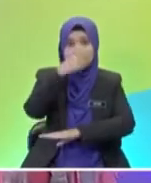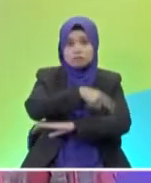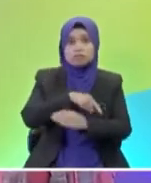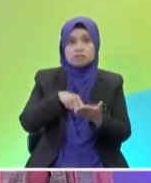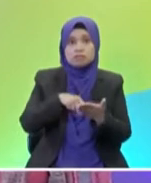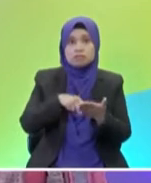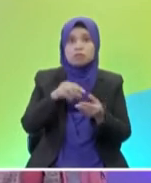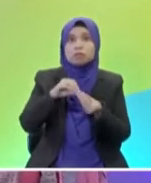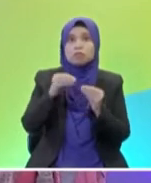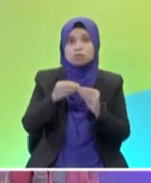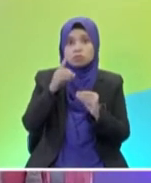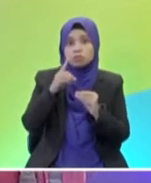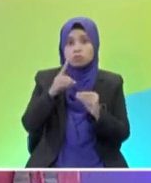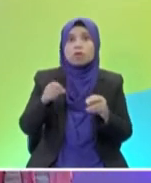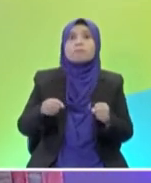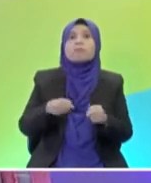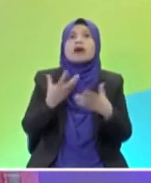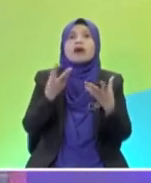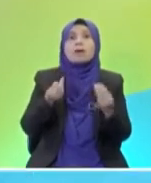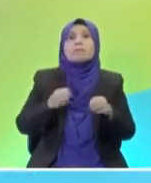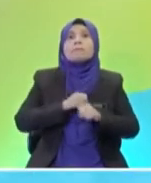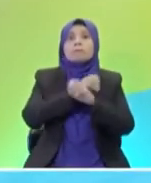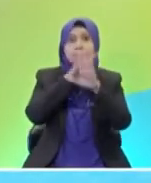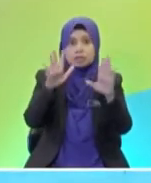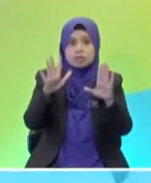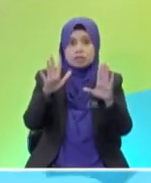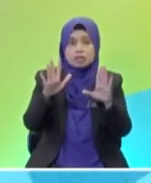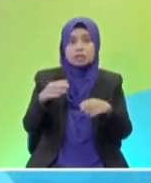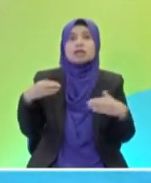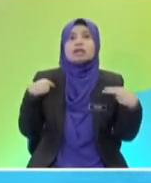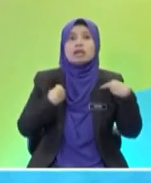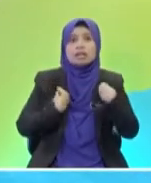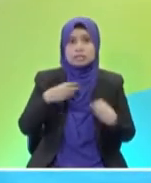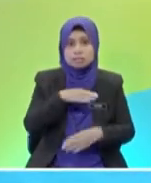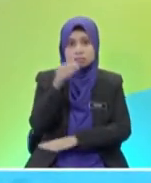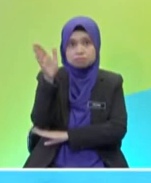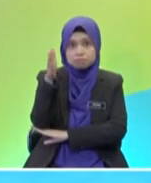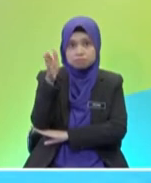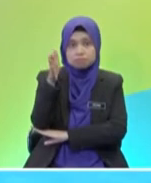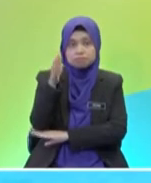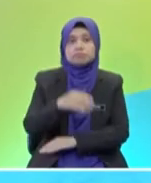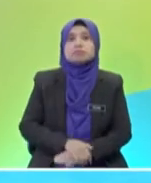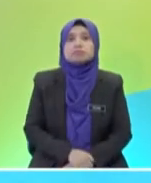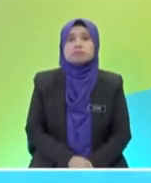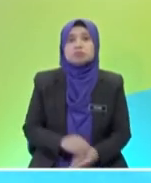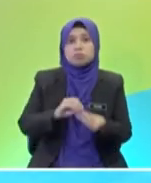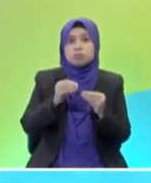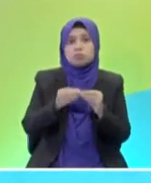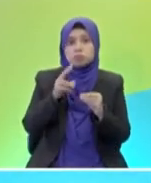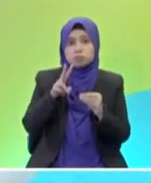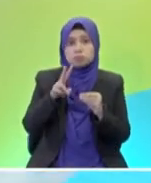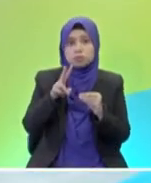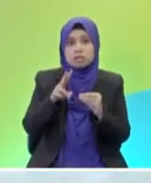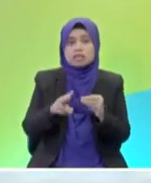learn how to explain the true example, the animals and plants that are facing the threat of extinction, and they're able